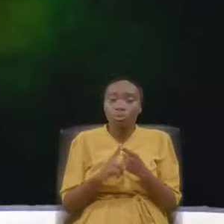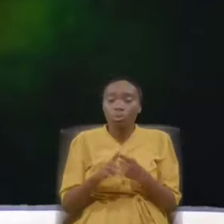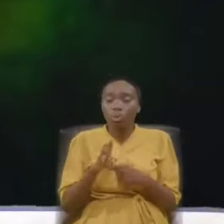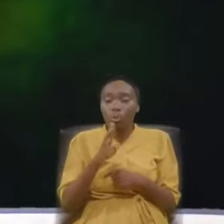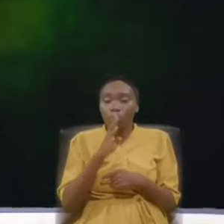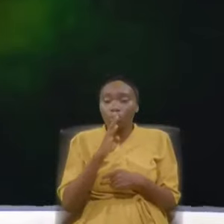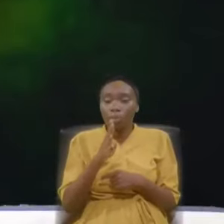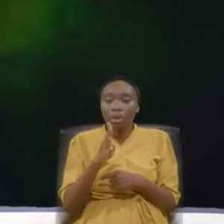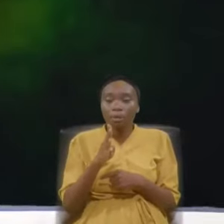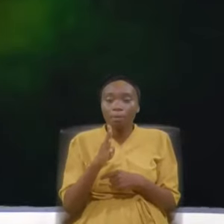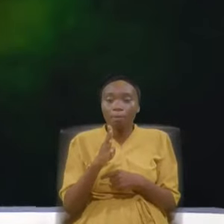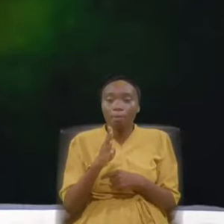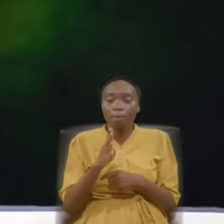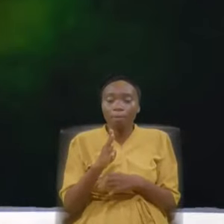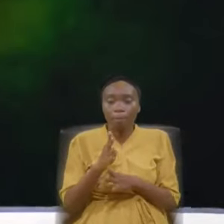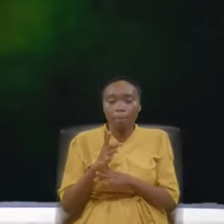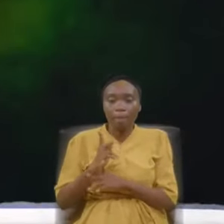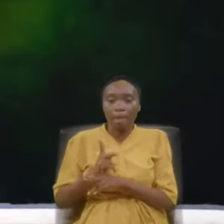be preserved.